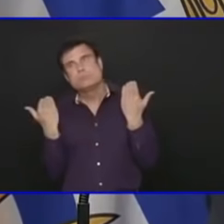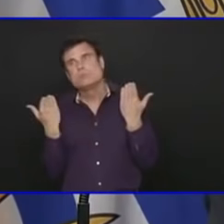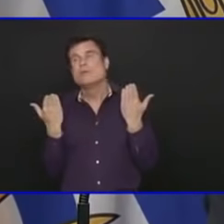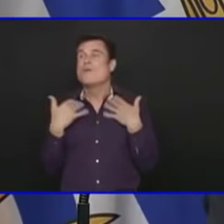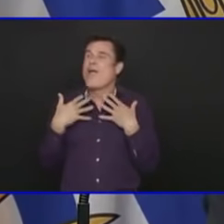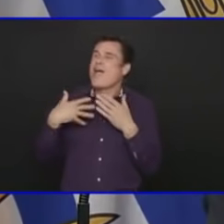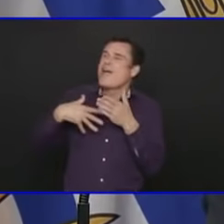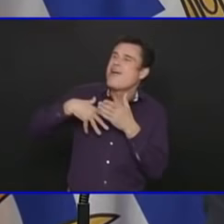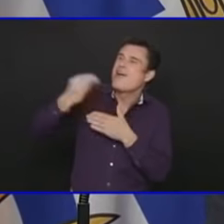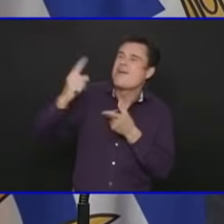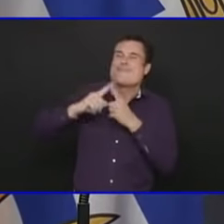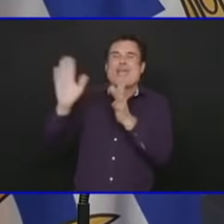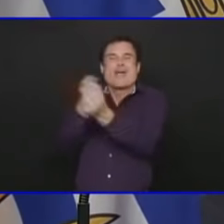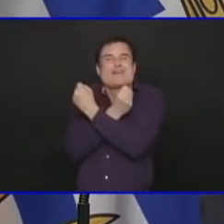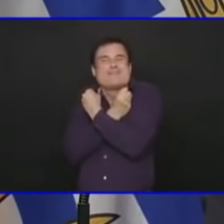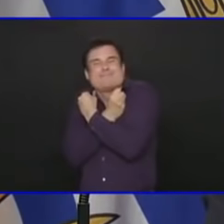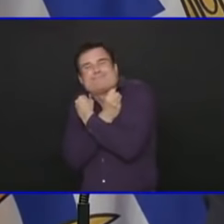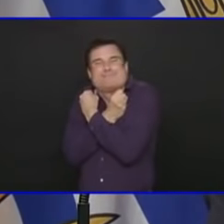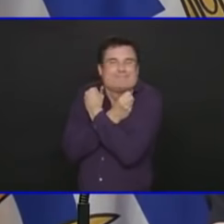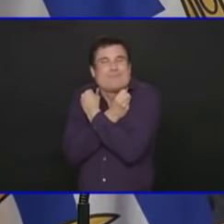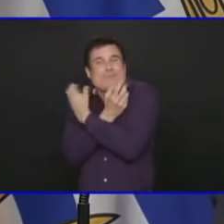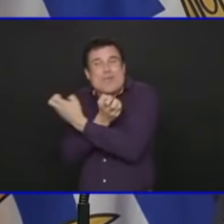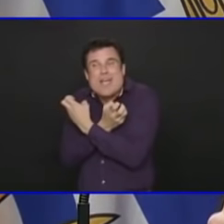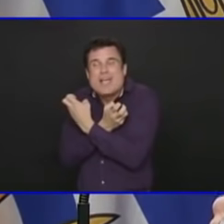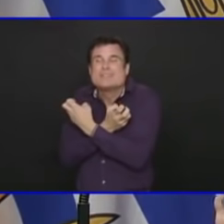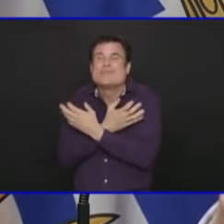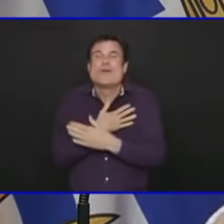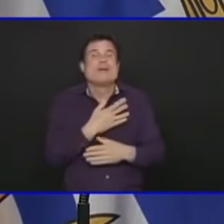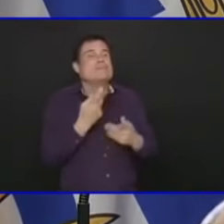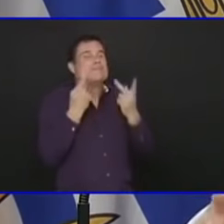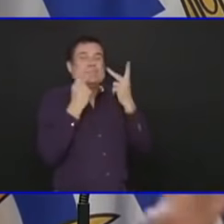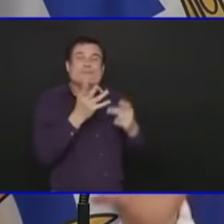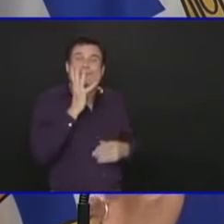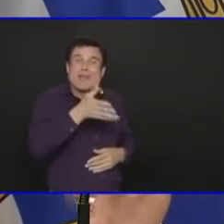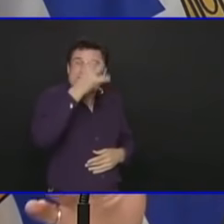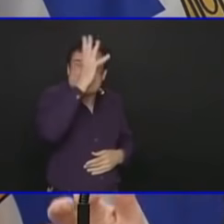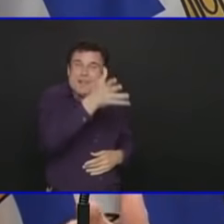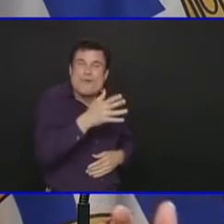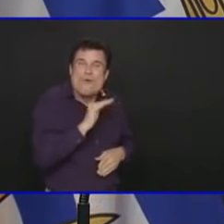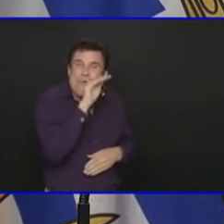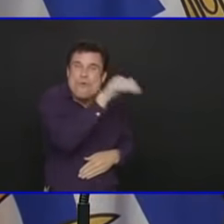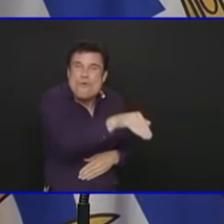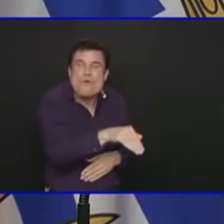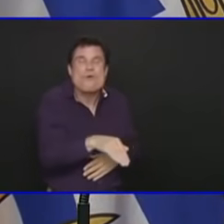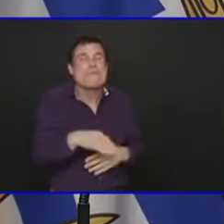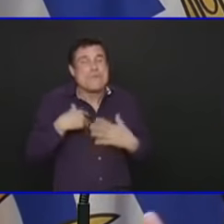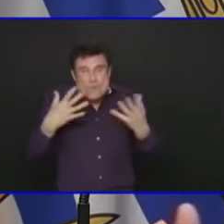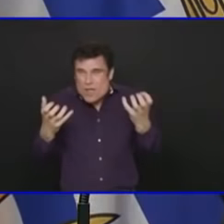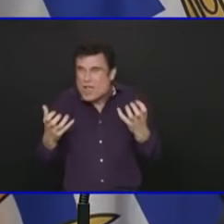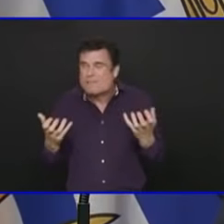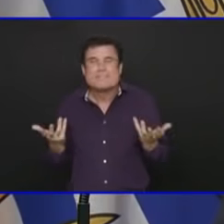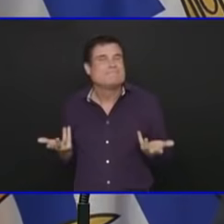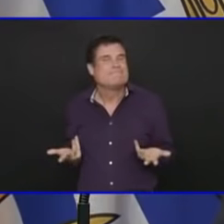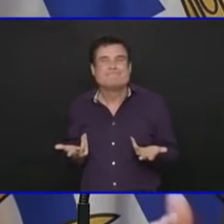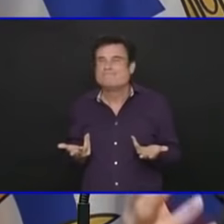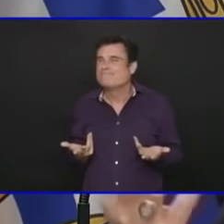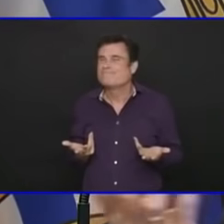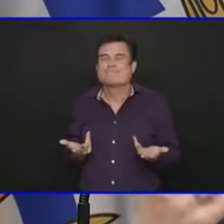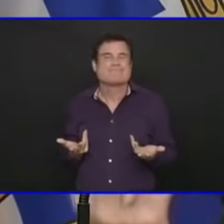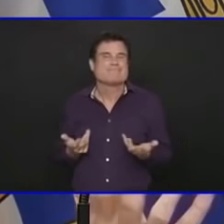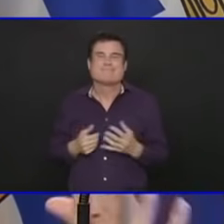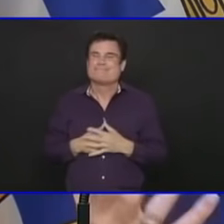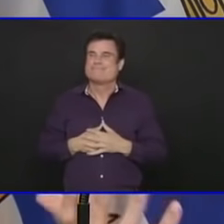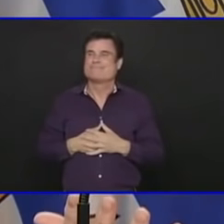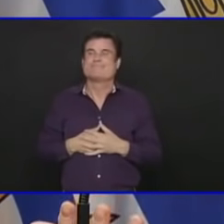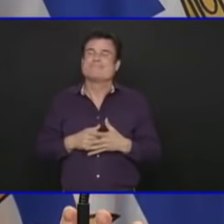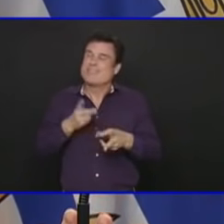to be cautious about. And I've talked about this a little bit. You know, the more people we interact with, the higher the likelihood that